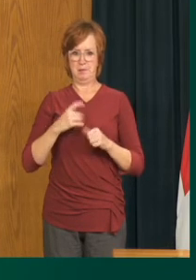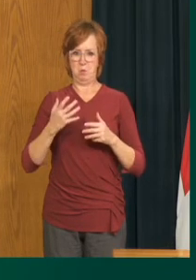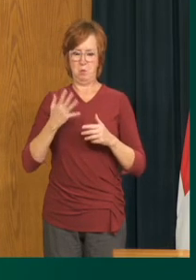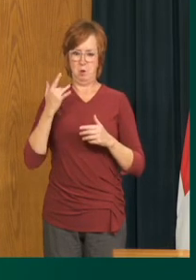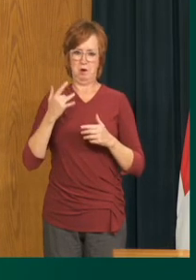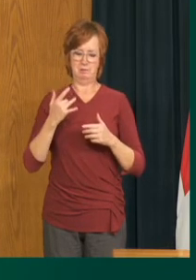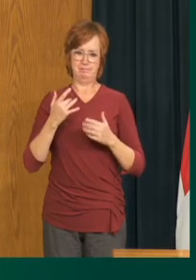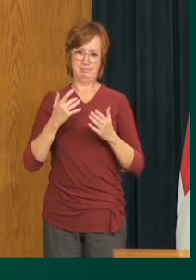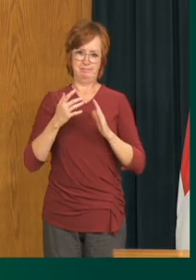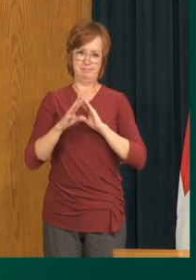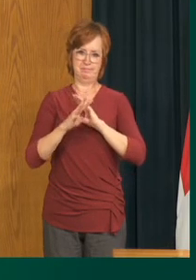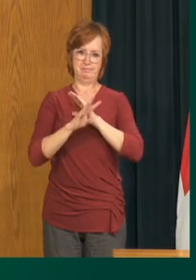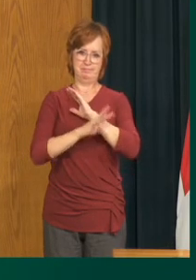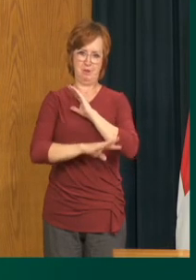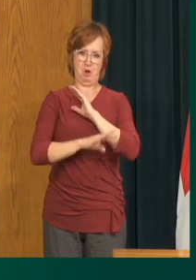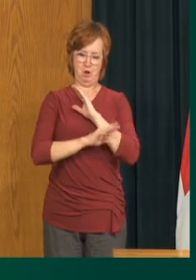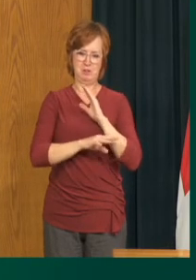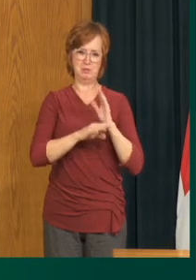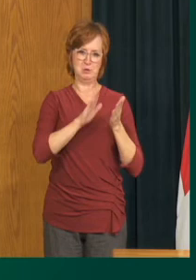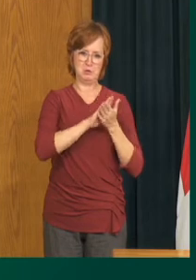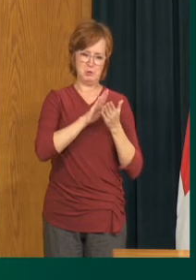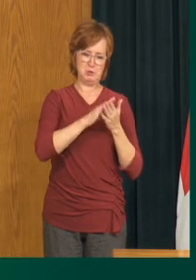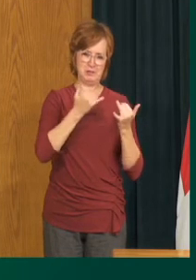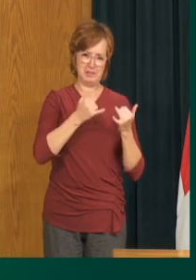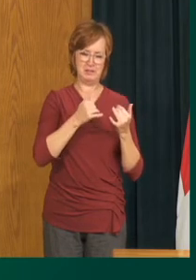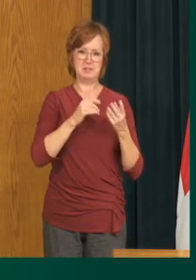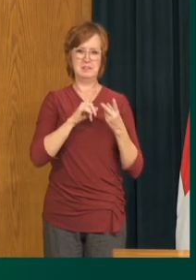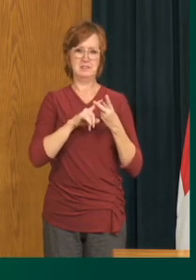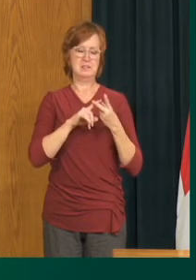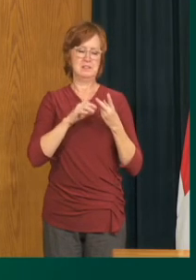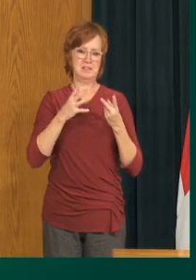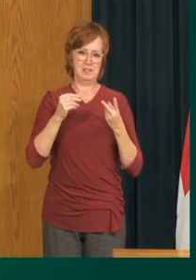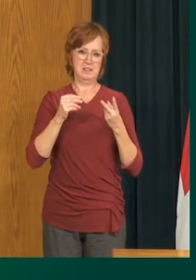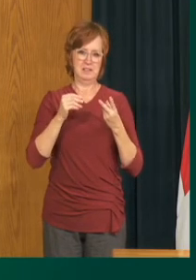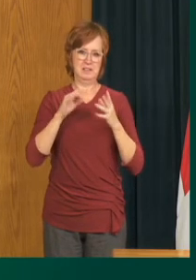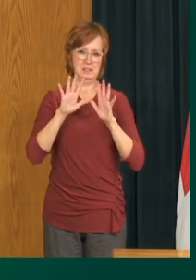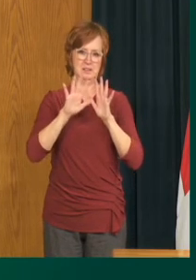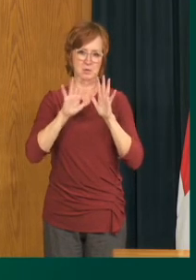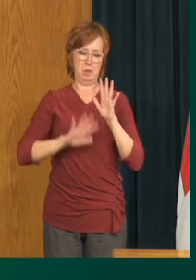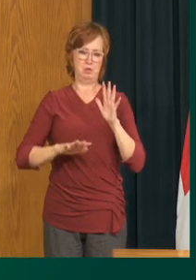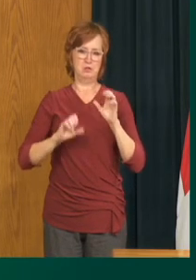schools opening, our weather turning, and we're heading back indoors. Anything to add to that, Doctor?